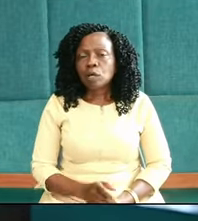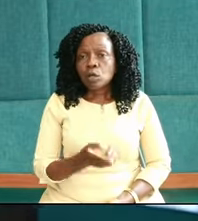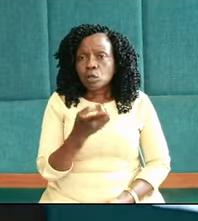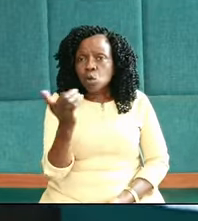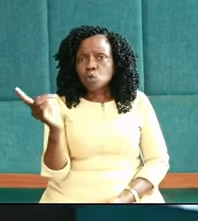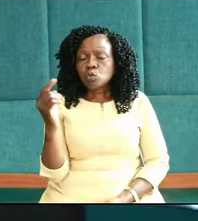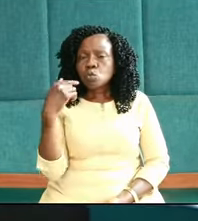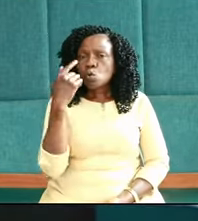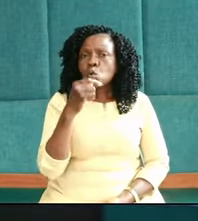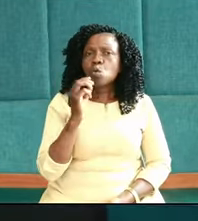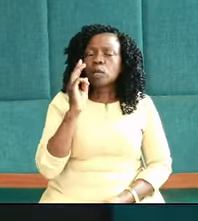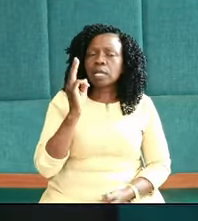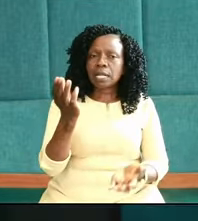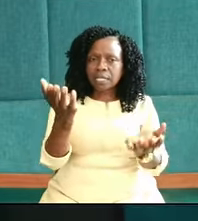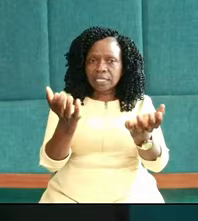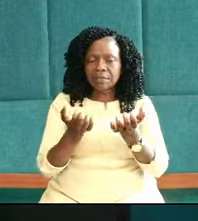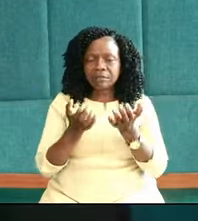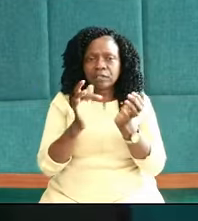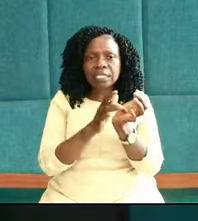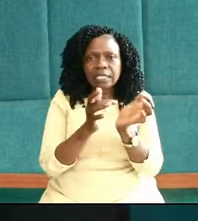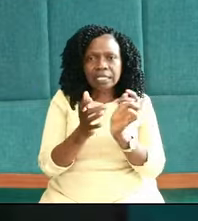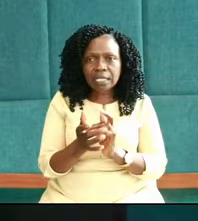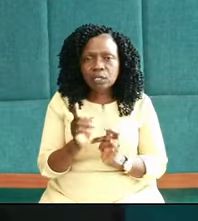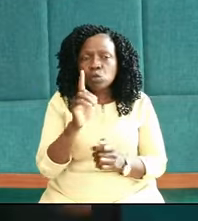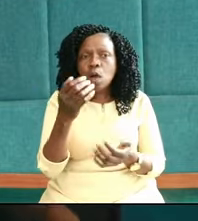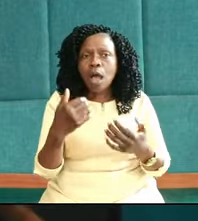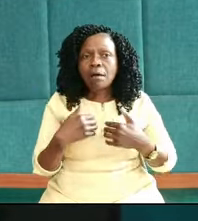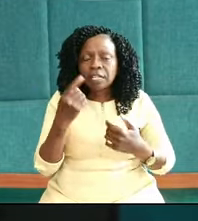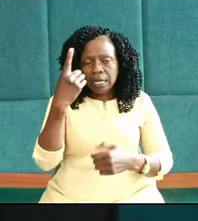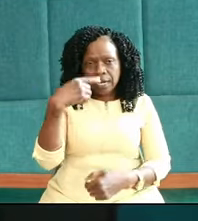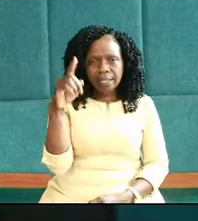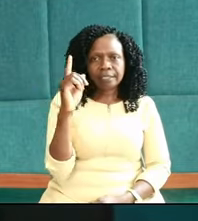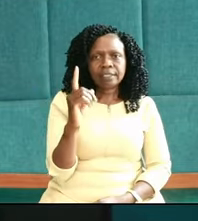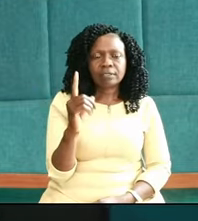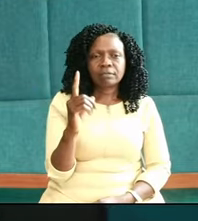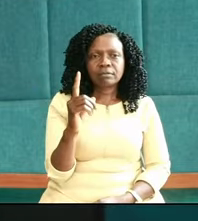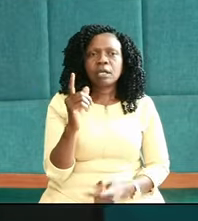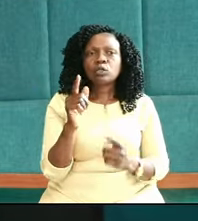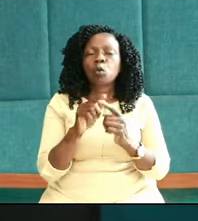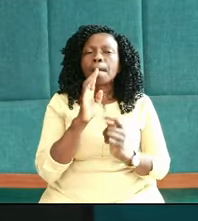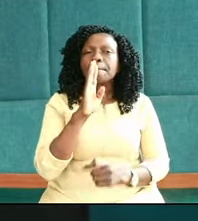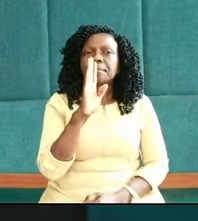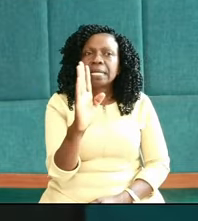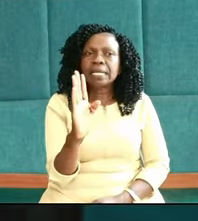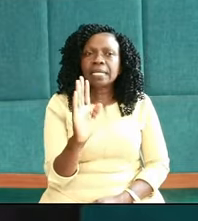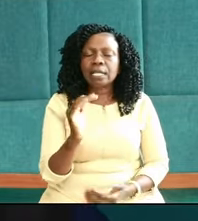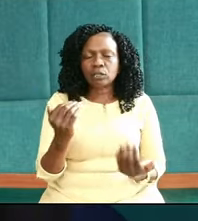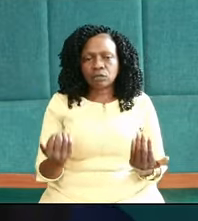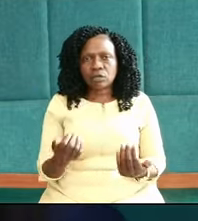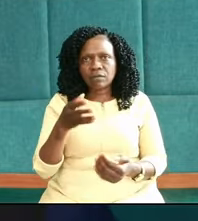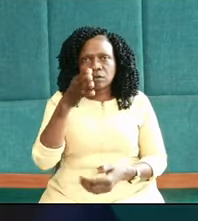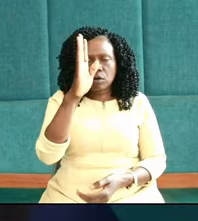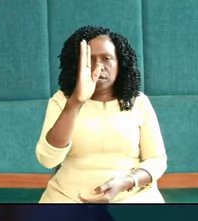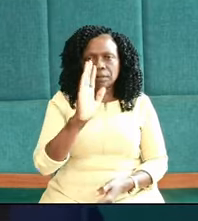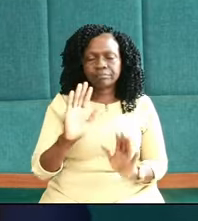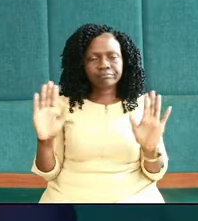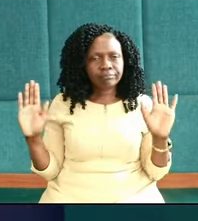Those who will receive Jesus, you have the right to be the children of